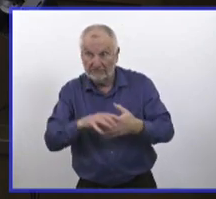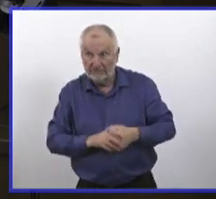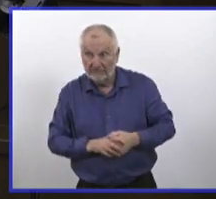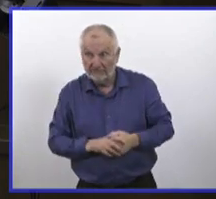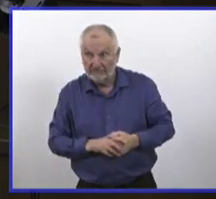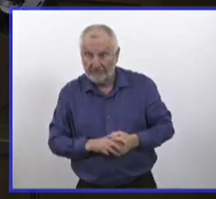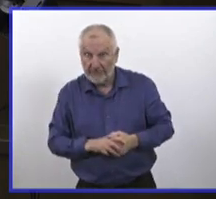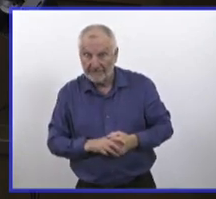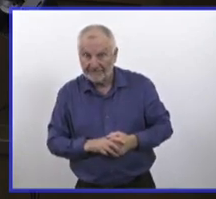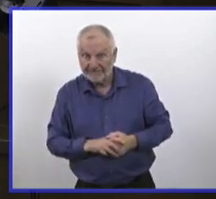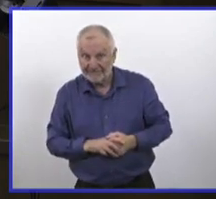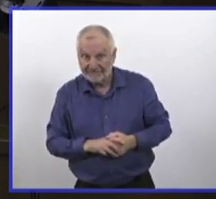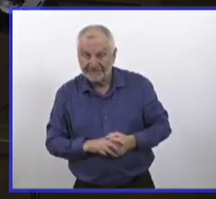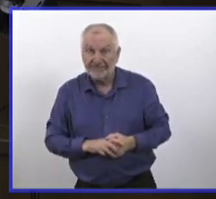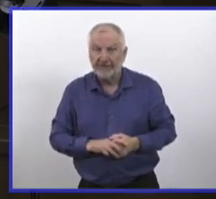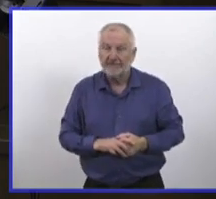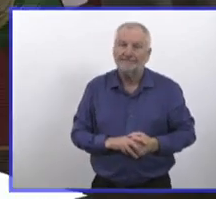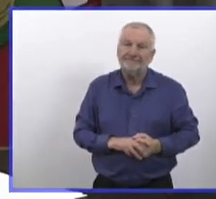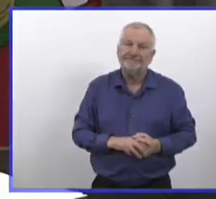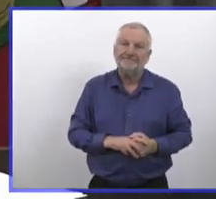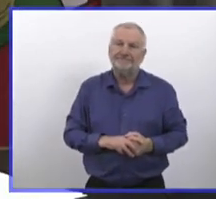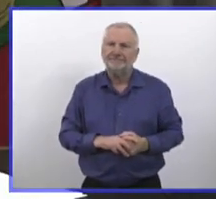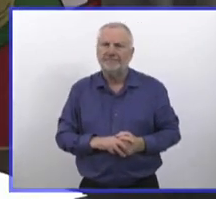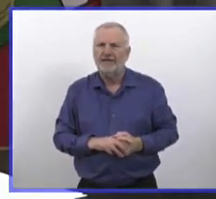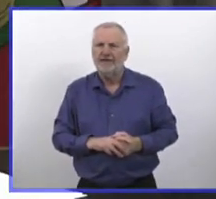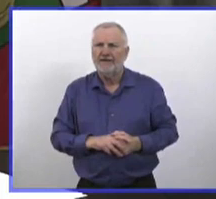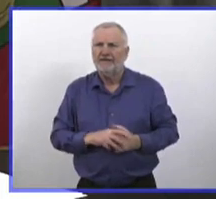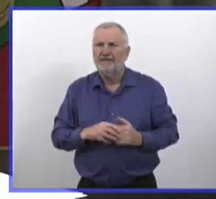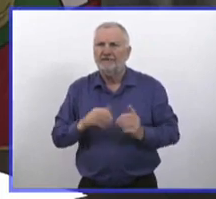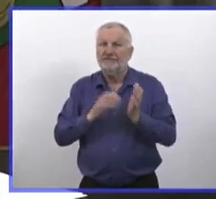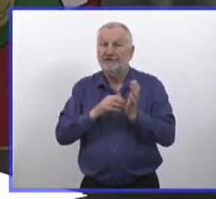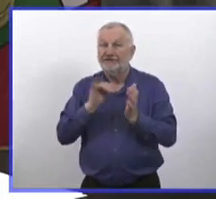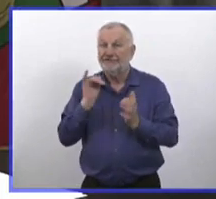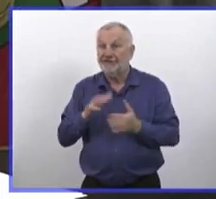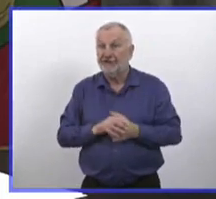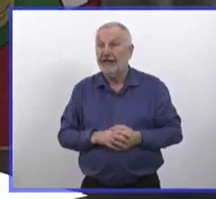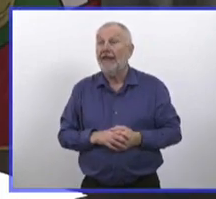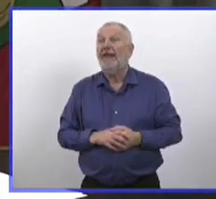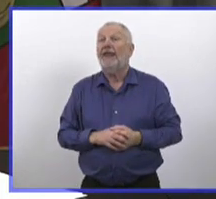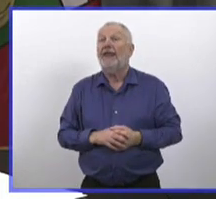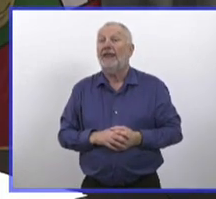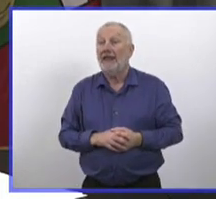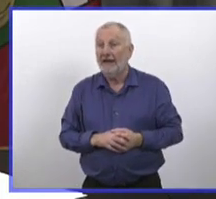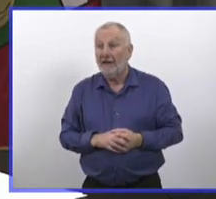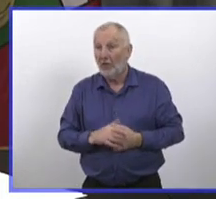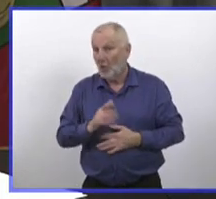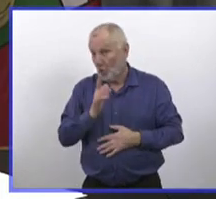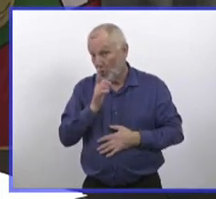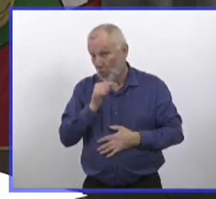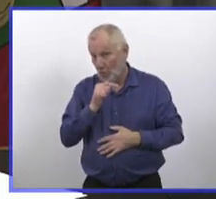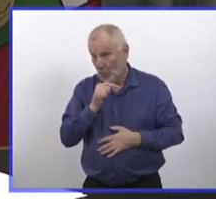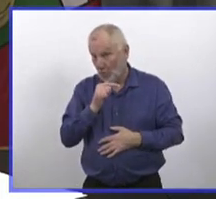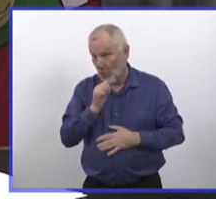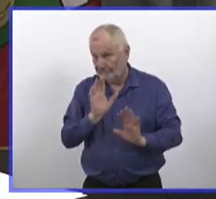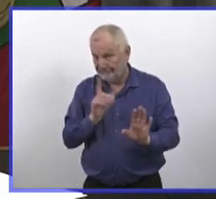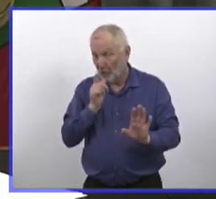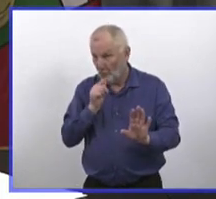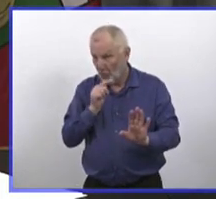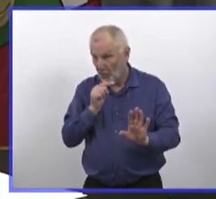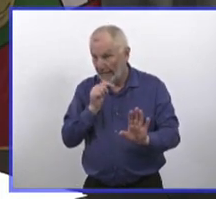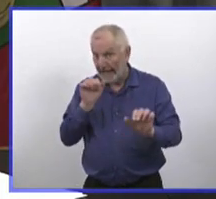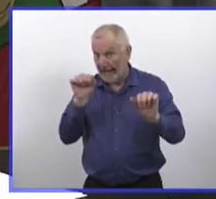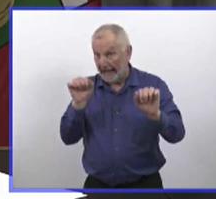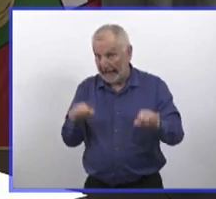well? So what we've done is said that anyone who is already eligible for Pfizer or